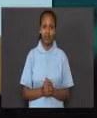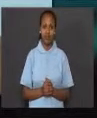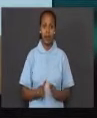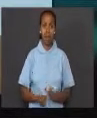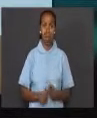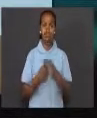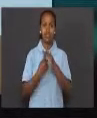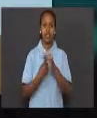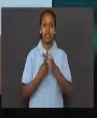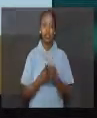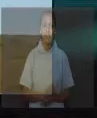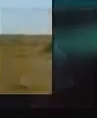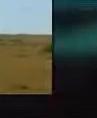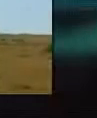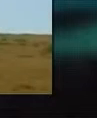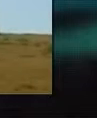Begin.